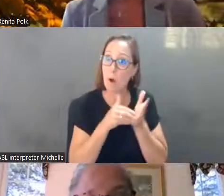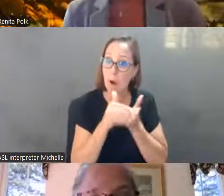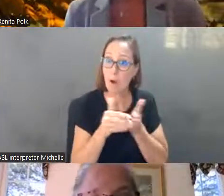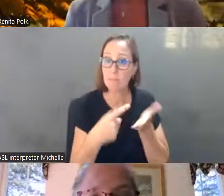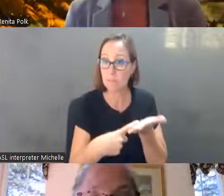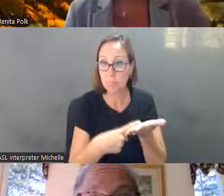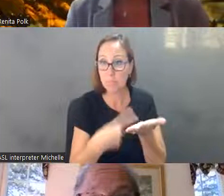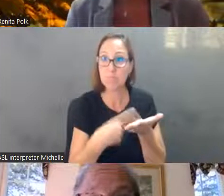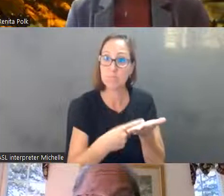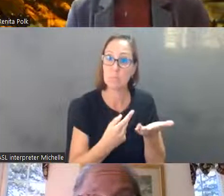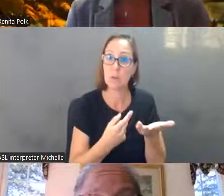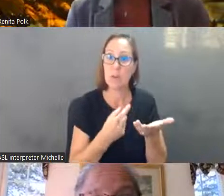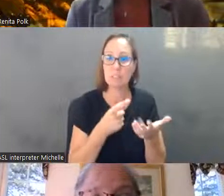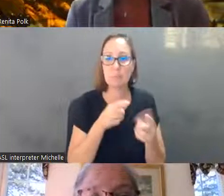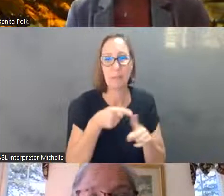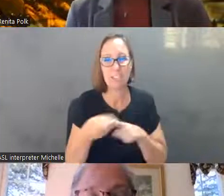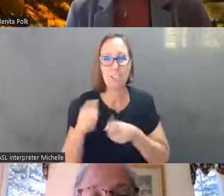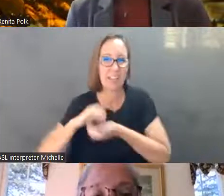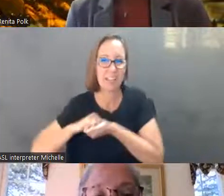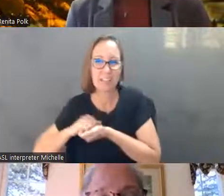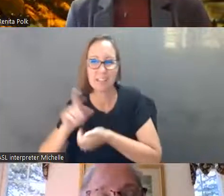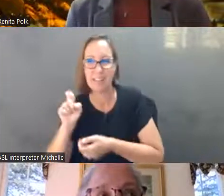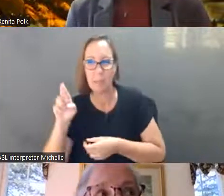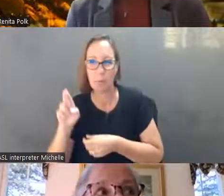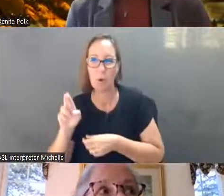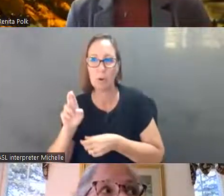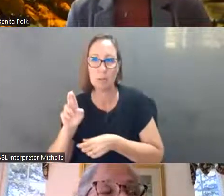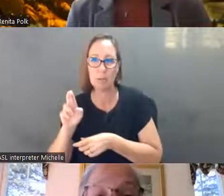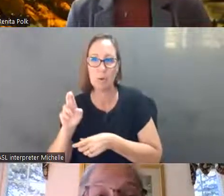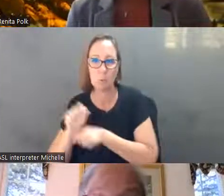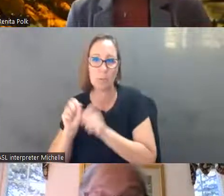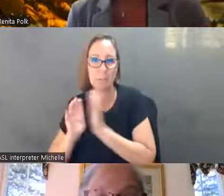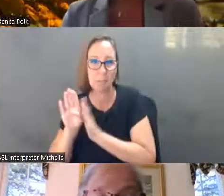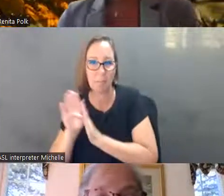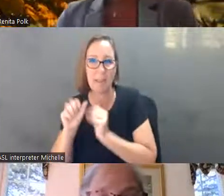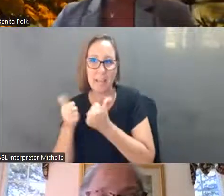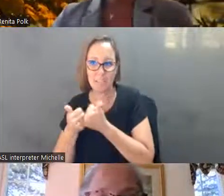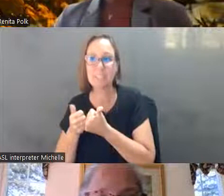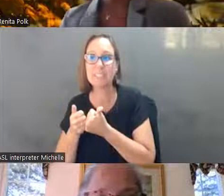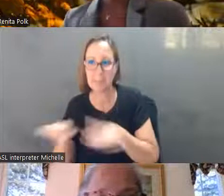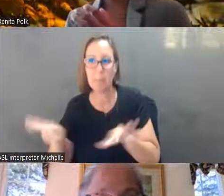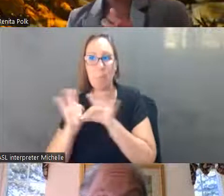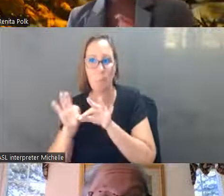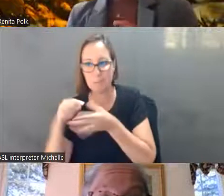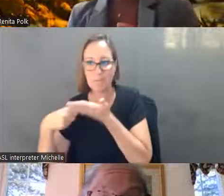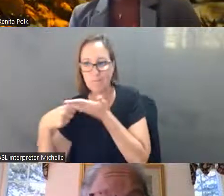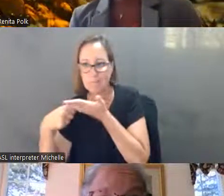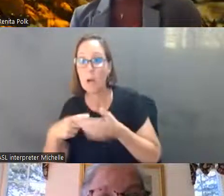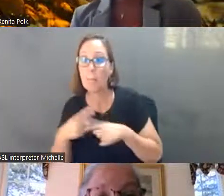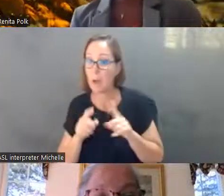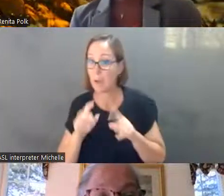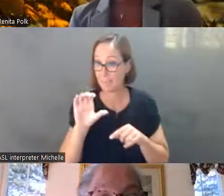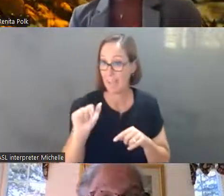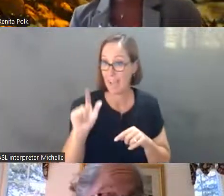partners from the Labor and Workforce Development Agency. But I will say what is in the purview of Cal HHS, which